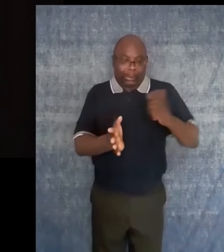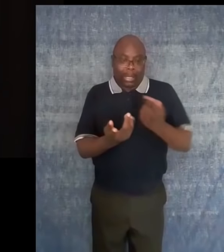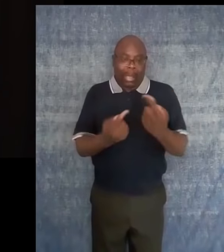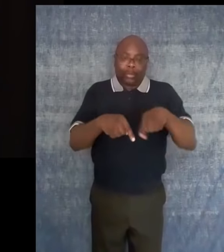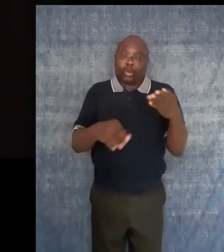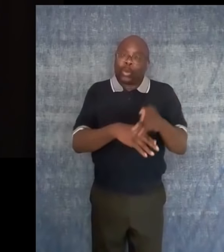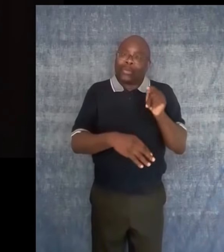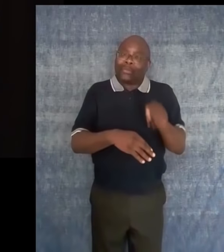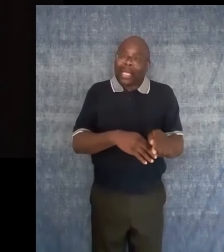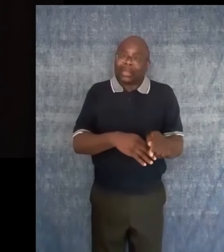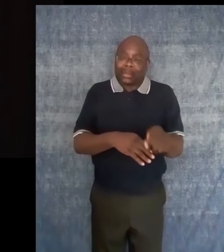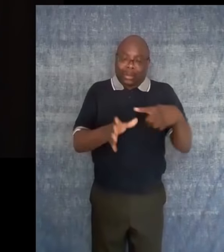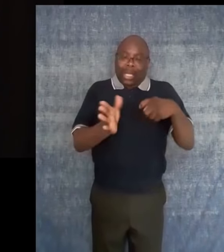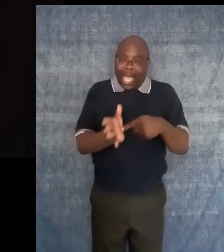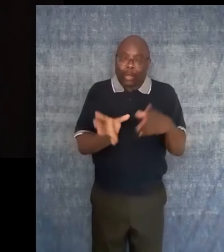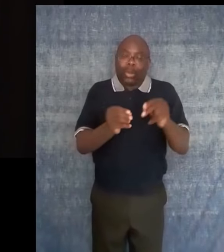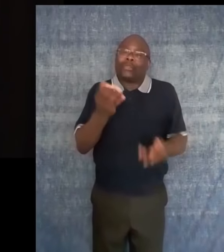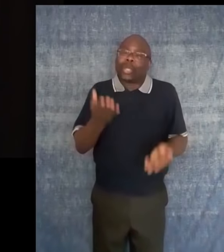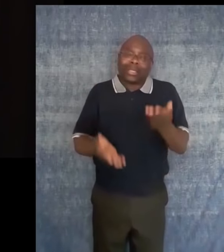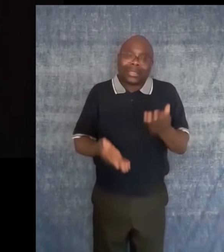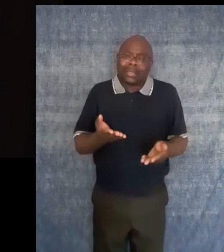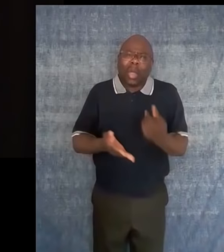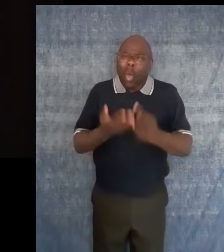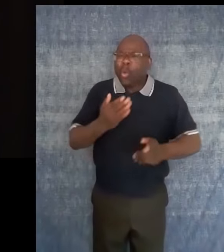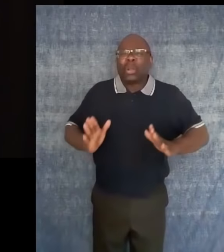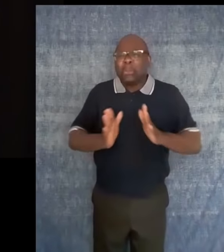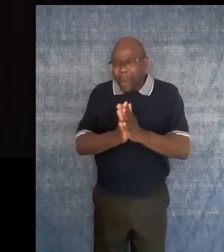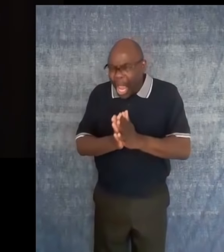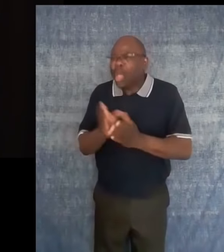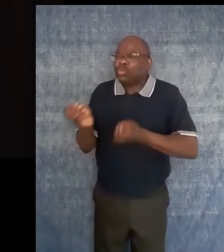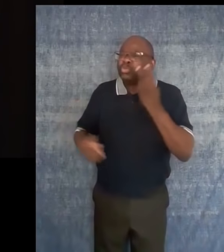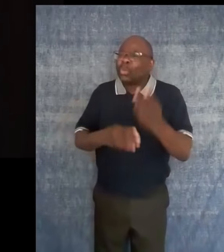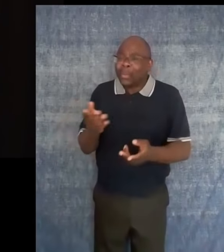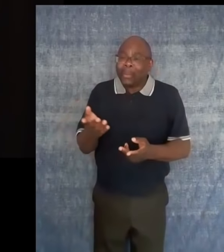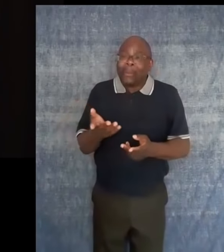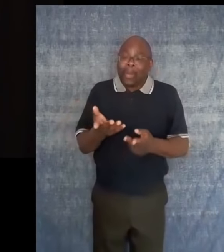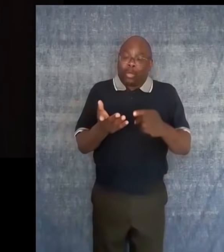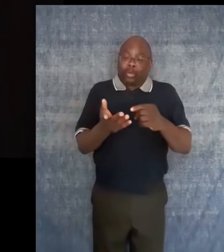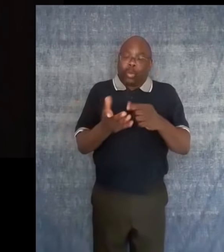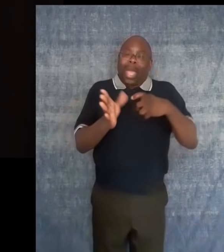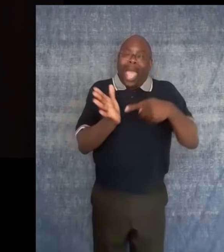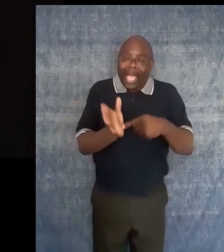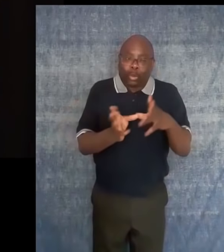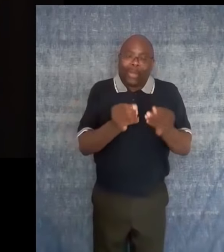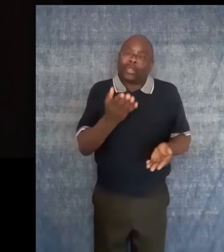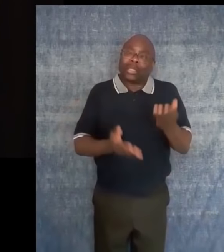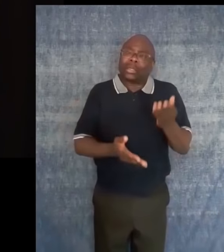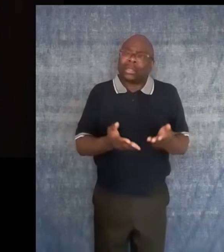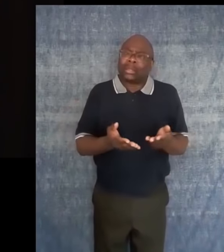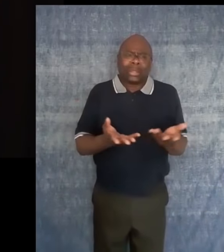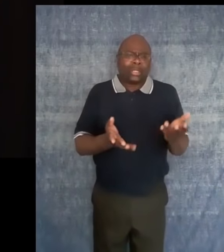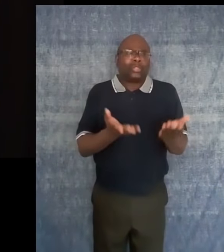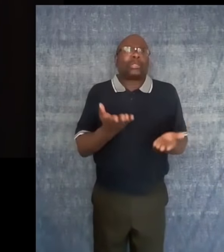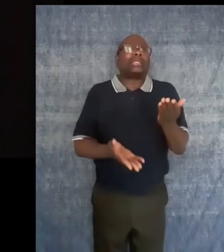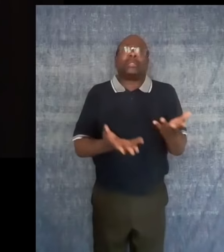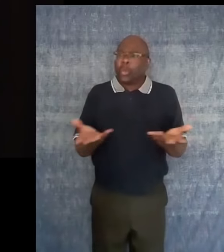to do, to act with justice, not just to pray justice, but to act with justice. Where can we bring